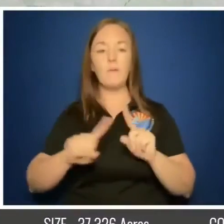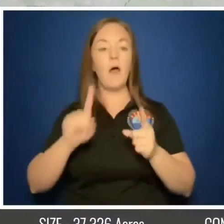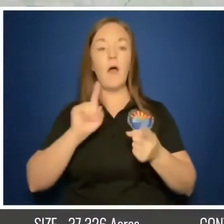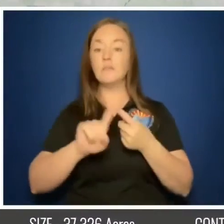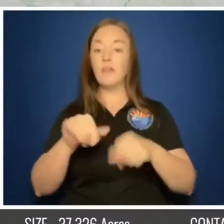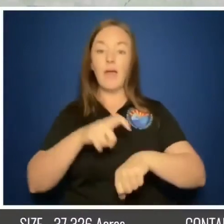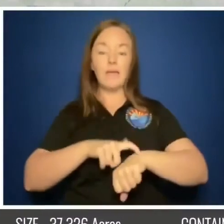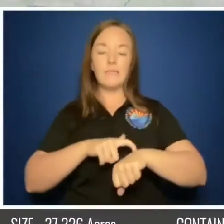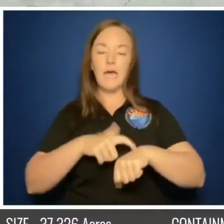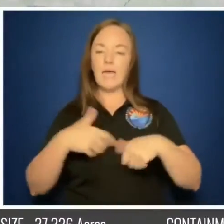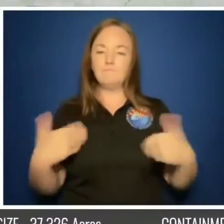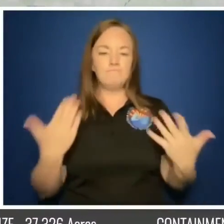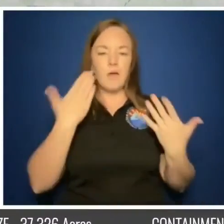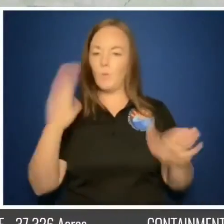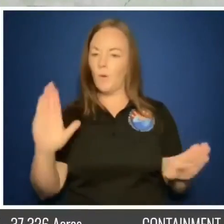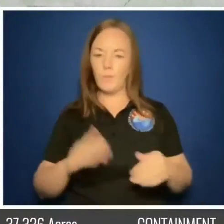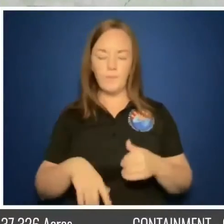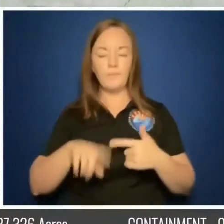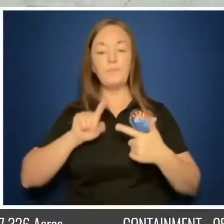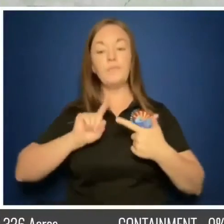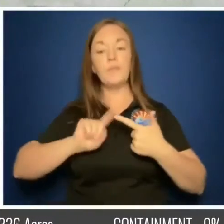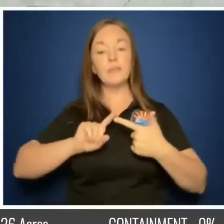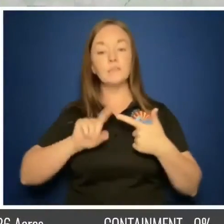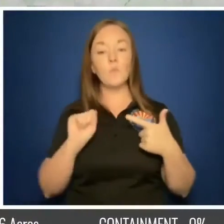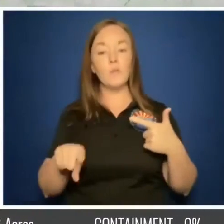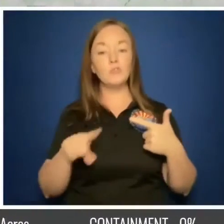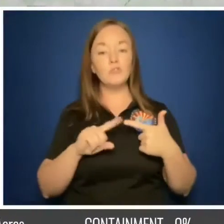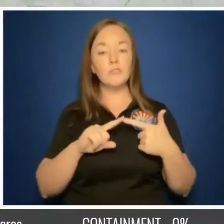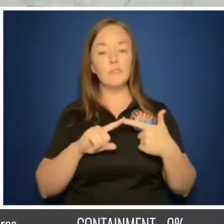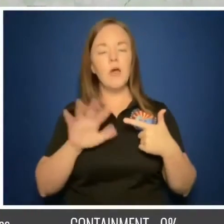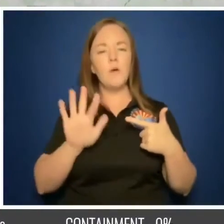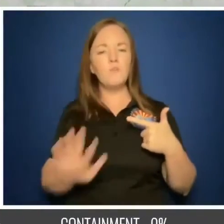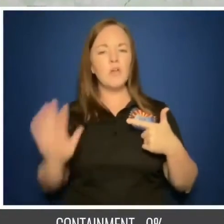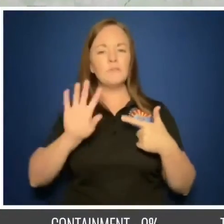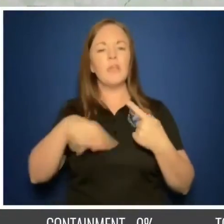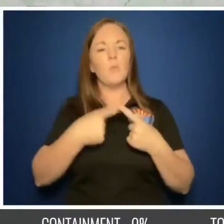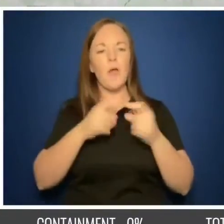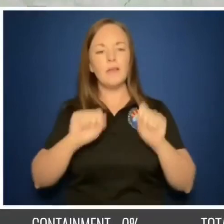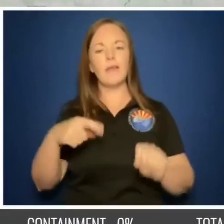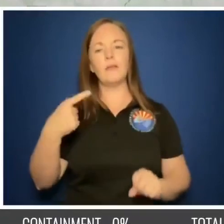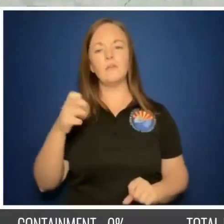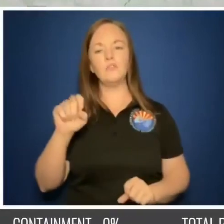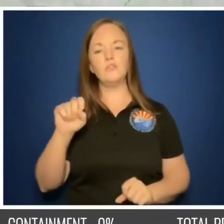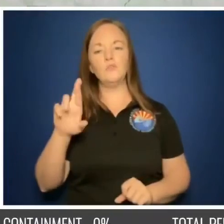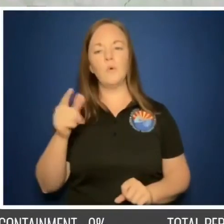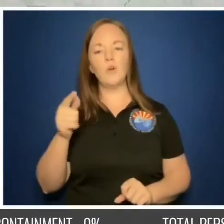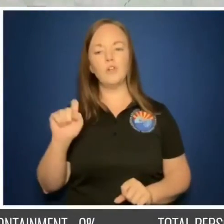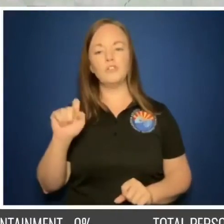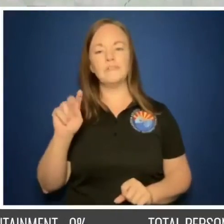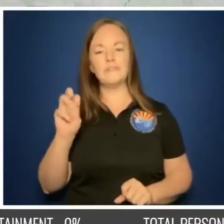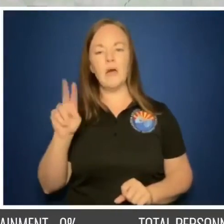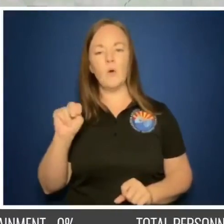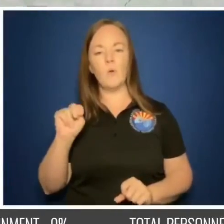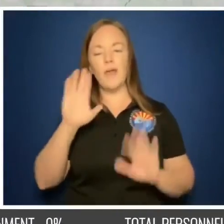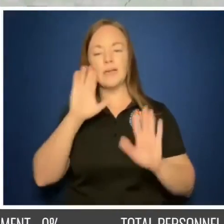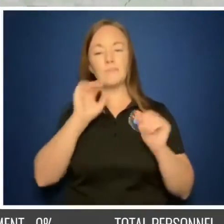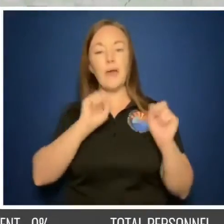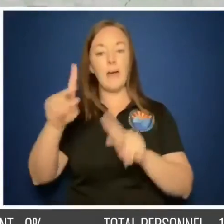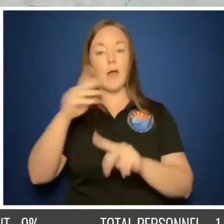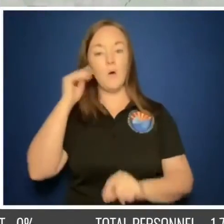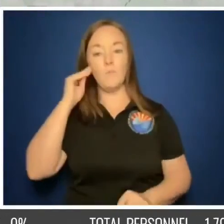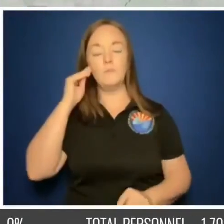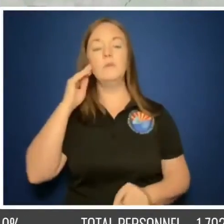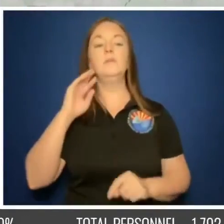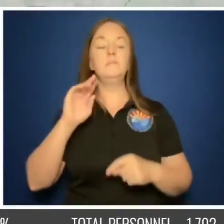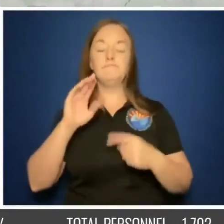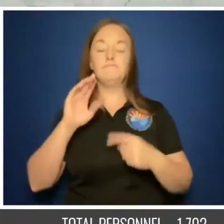that question. The next one is approximately when can Georgetown expect to return home? The answer to that is when it's